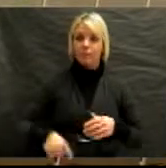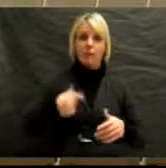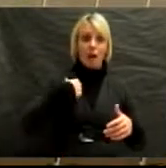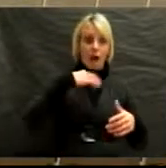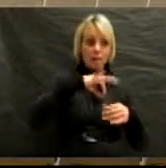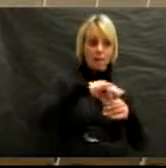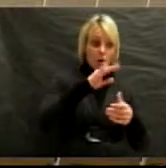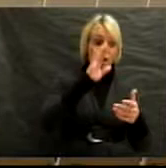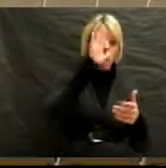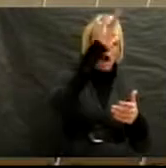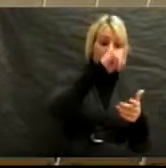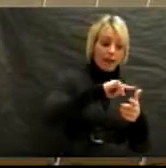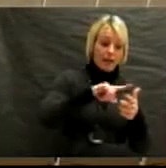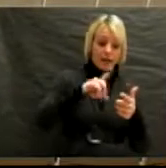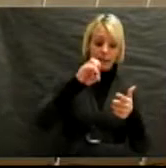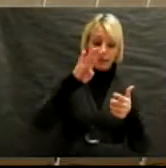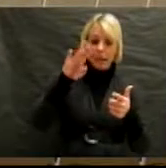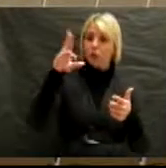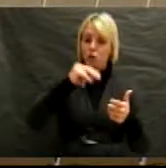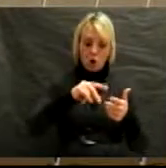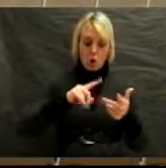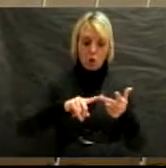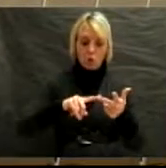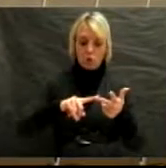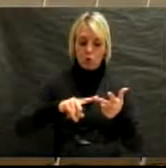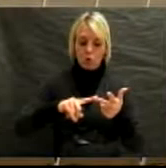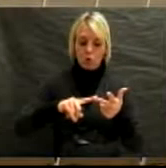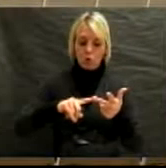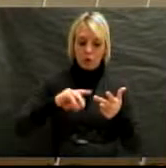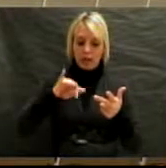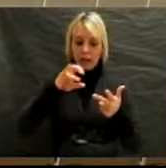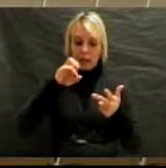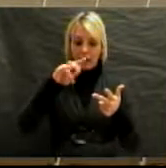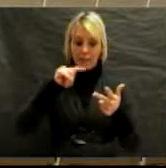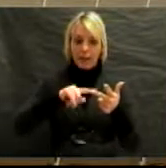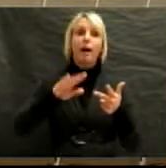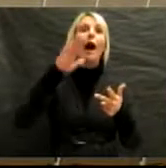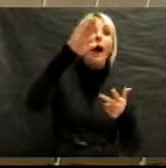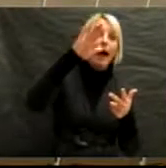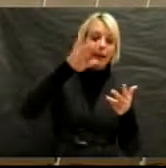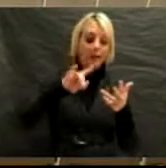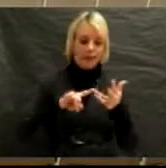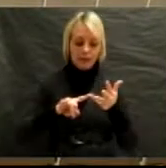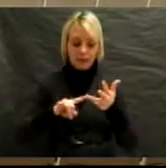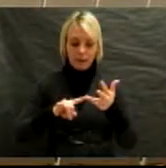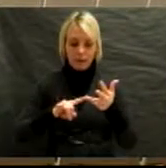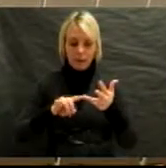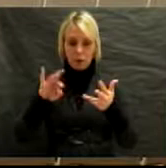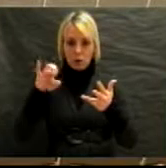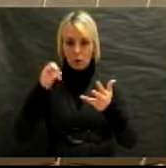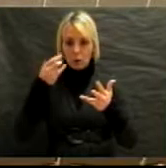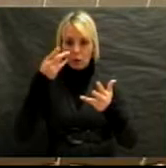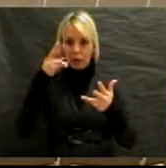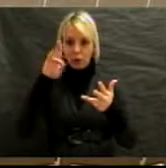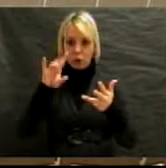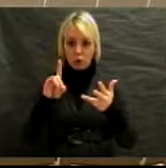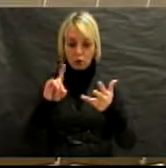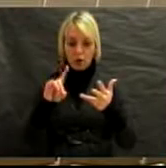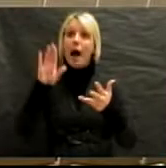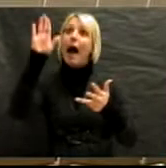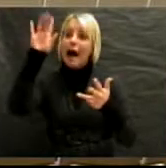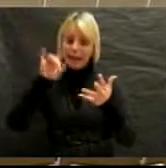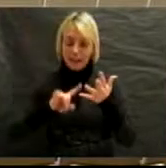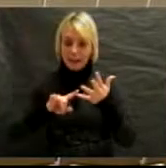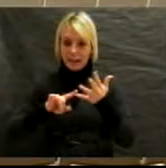Yvette Marthaler, Aye. Richard Olson, Aye. Jerry Robichaud, No, and Jason